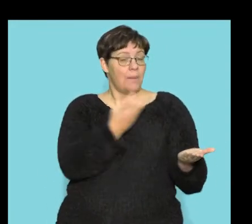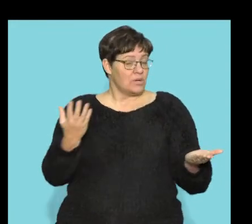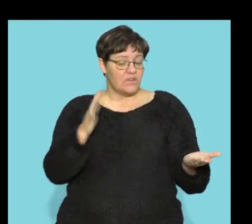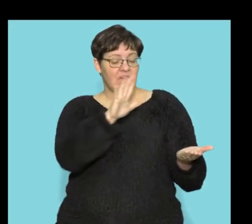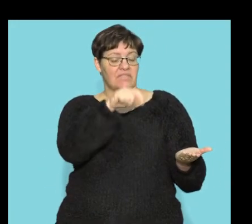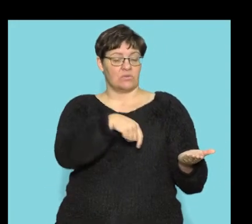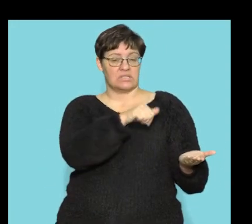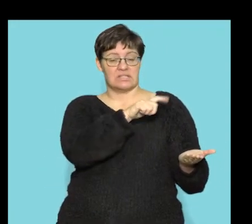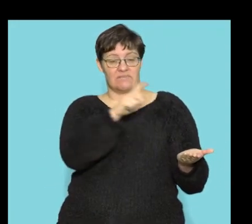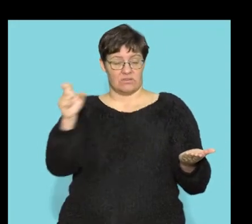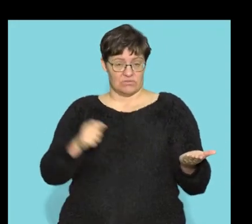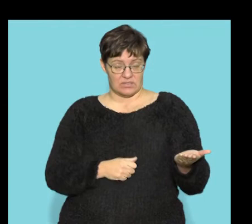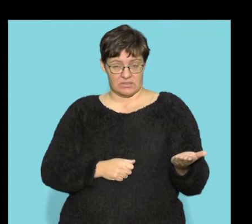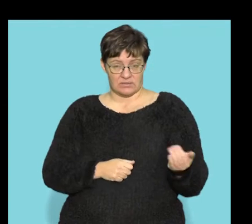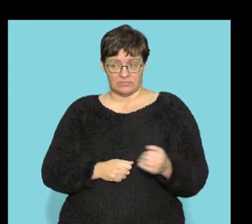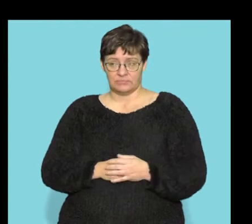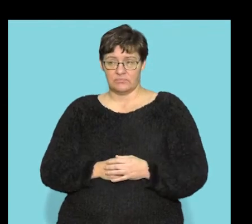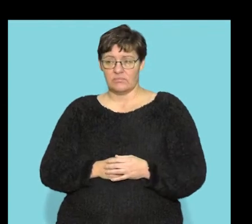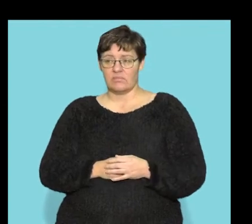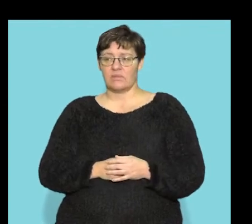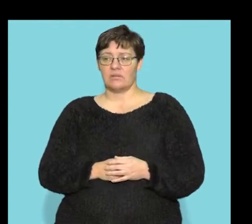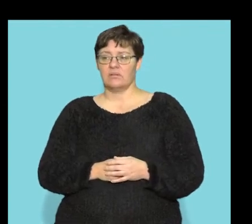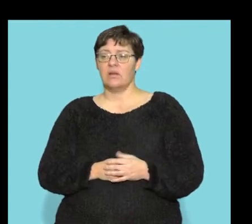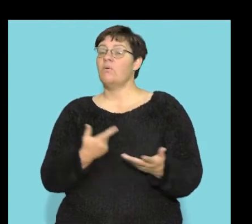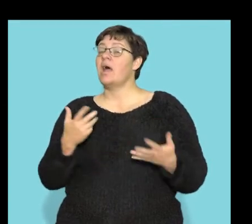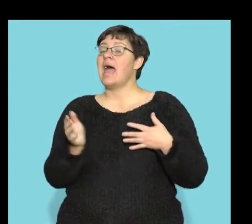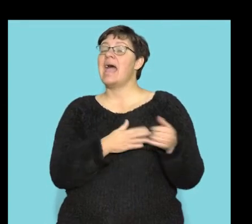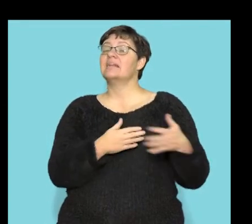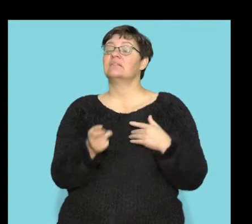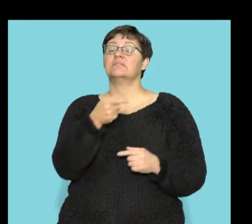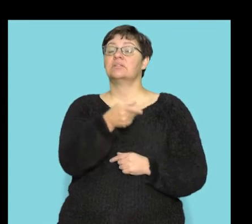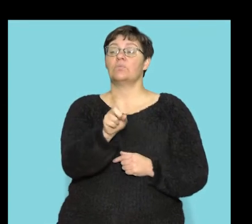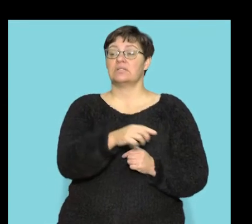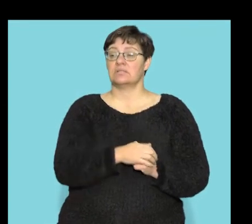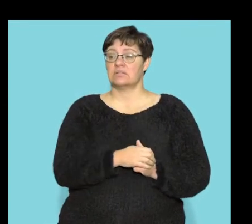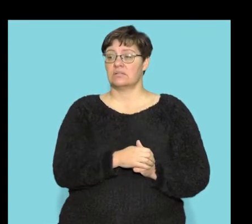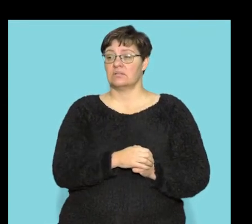Now remember what we said. Whenever you are dealing with